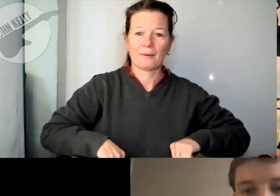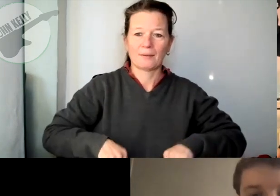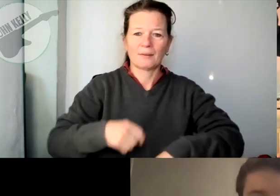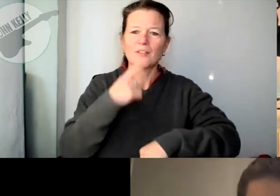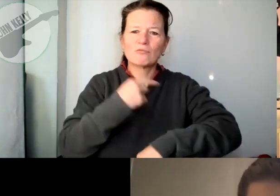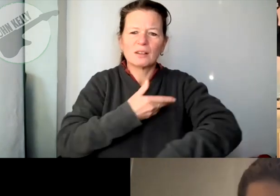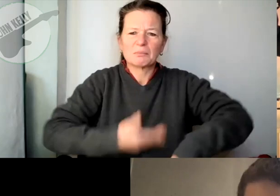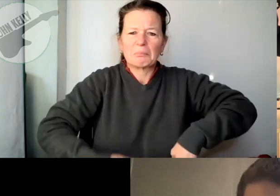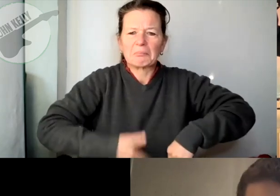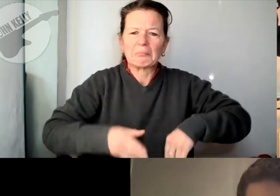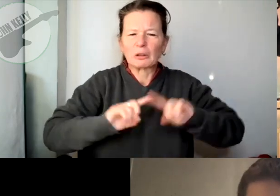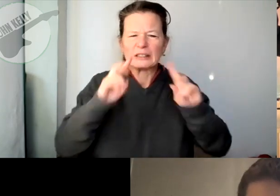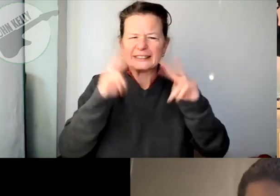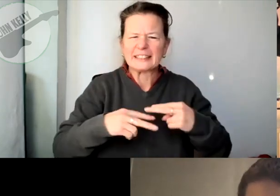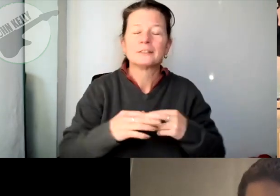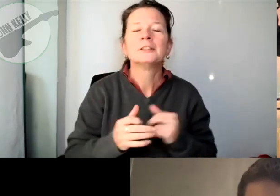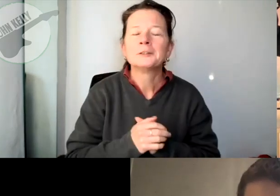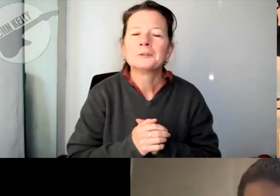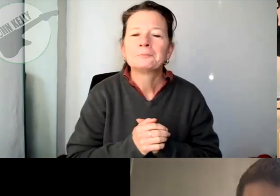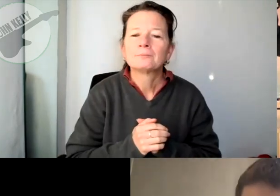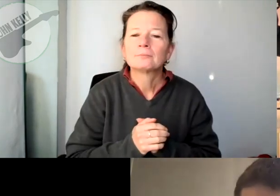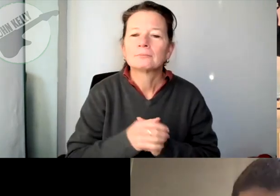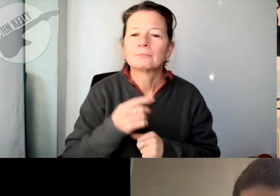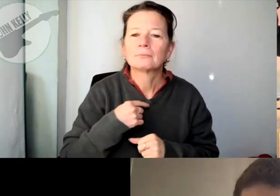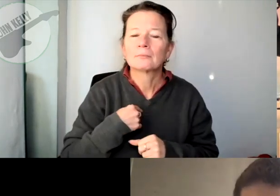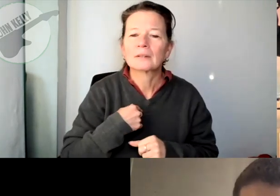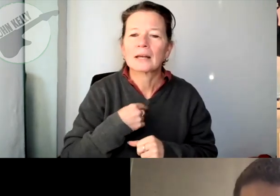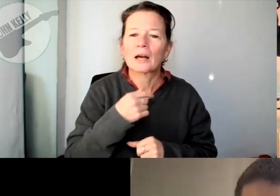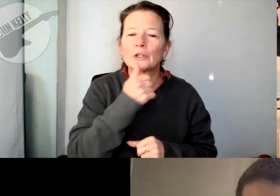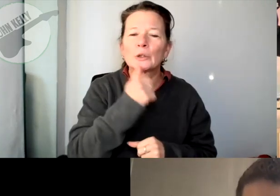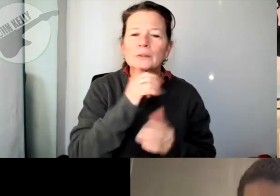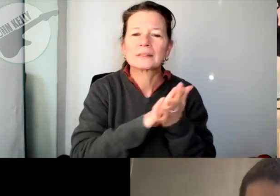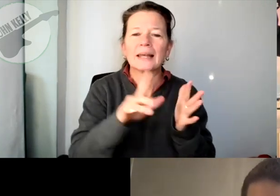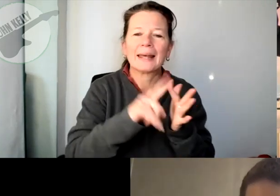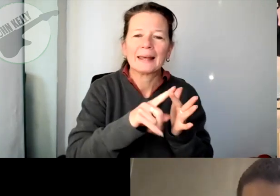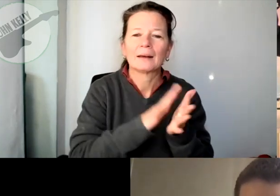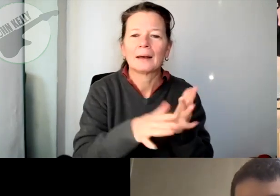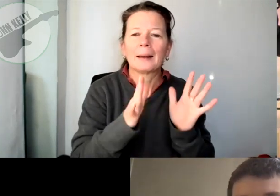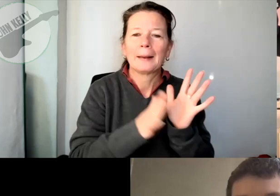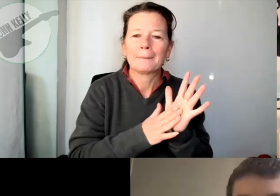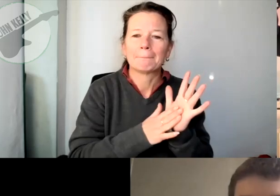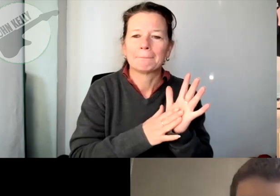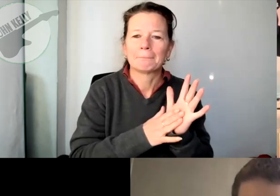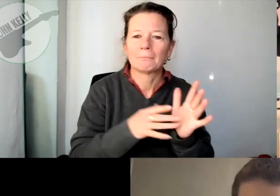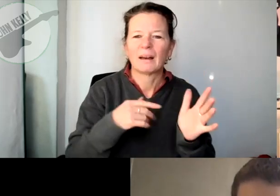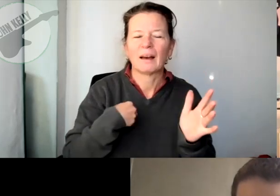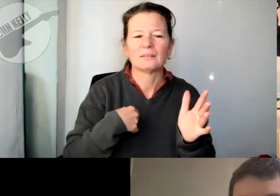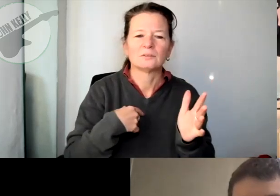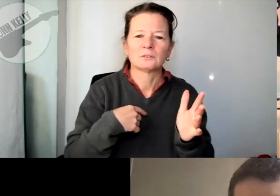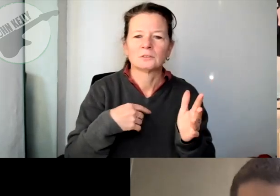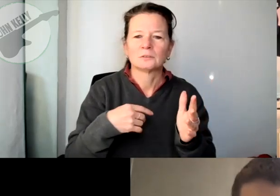you can't really see that. I use he, him pronouns, and I'm in the Shape office. So there's a sort